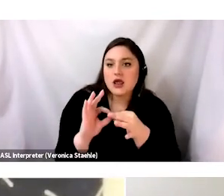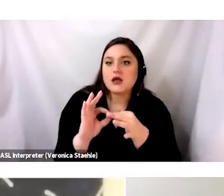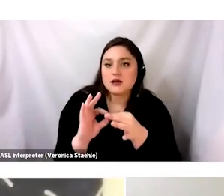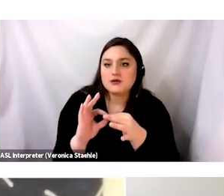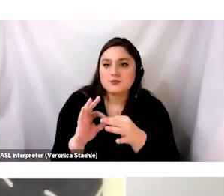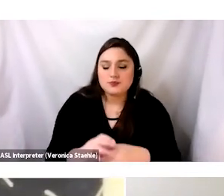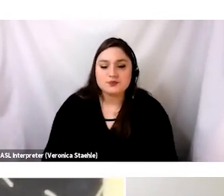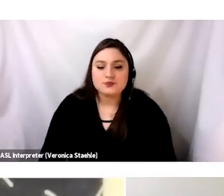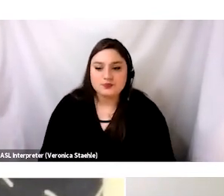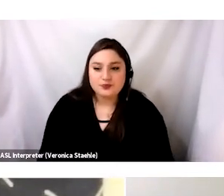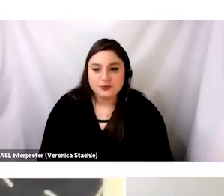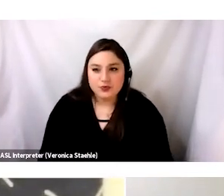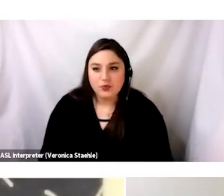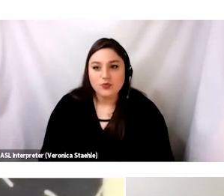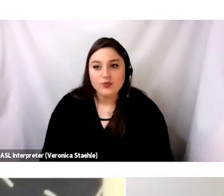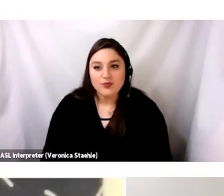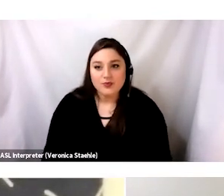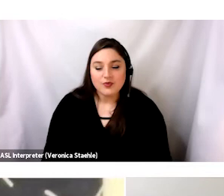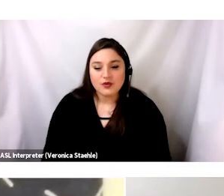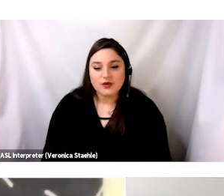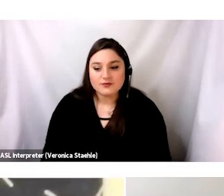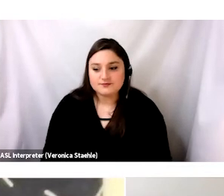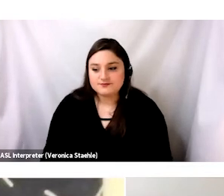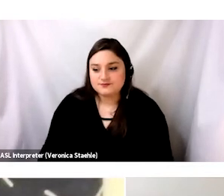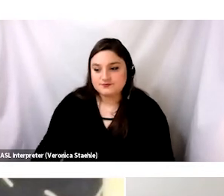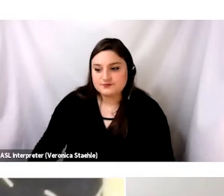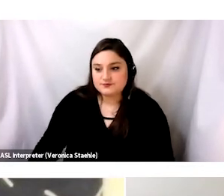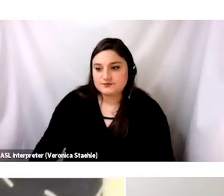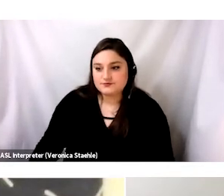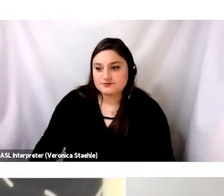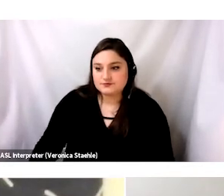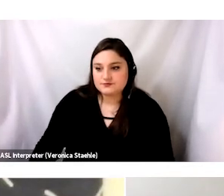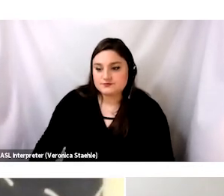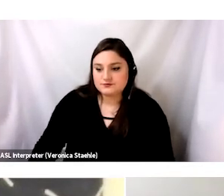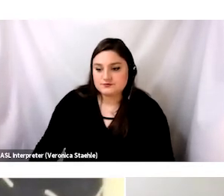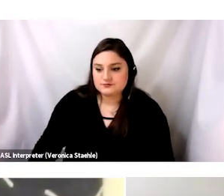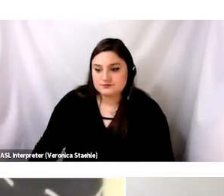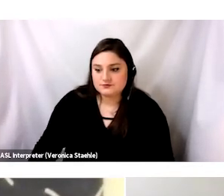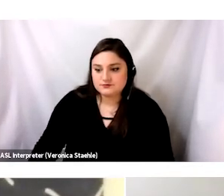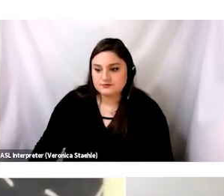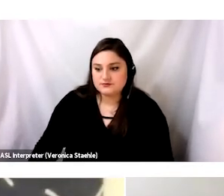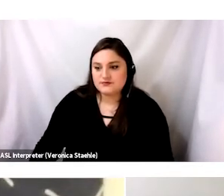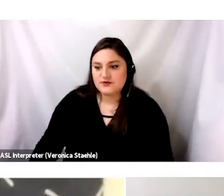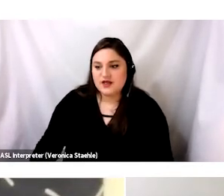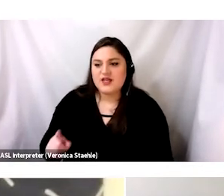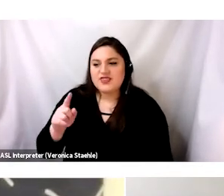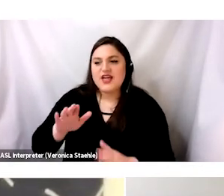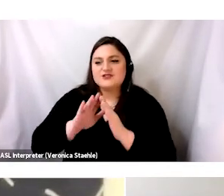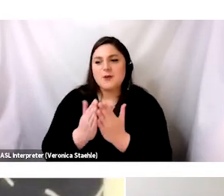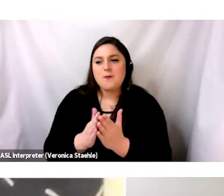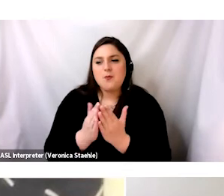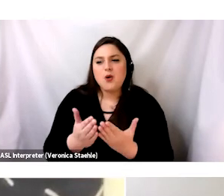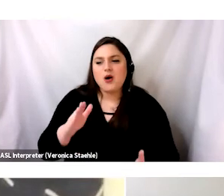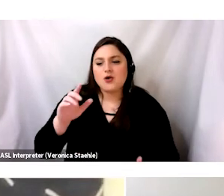that connection. There's actually a book by I think it's a